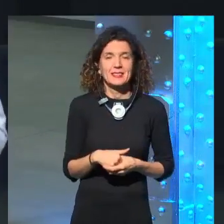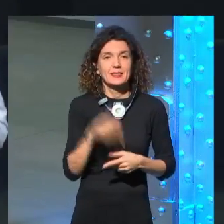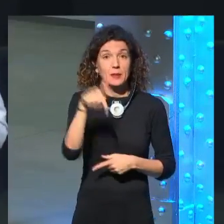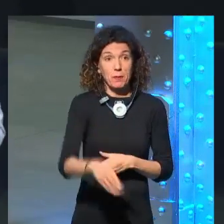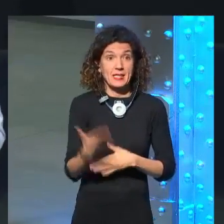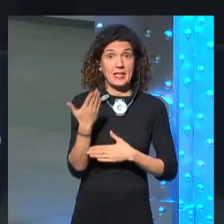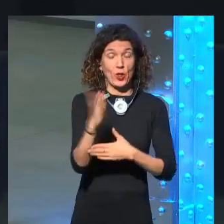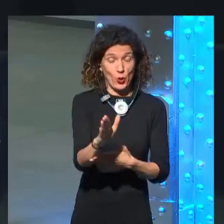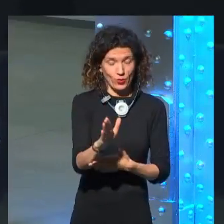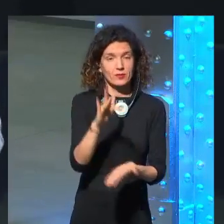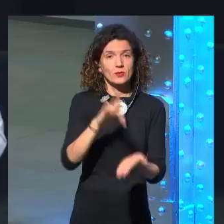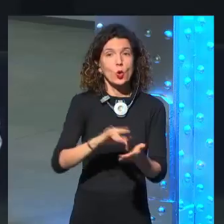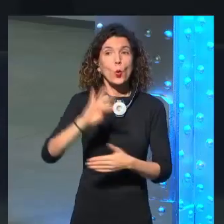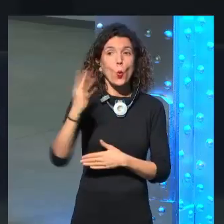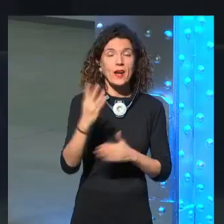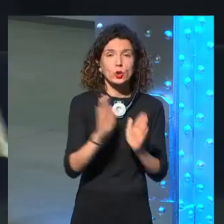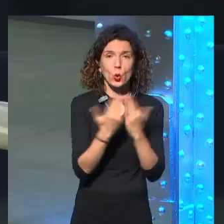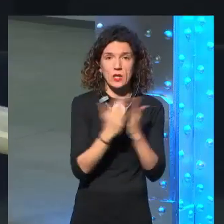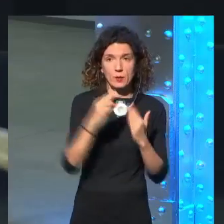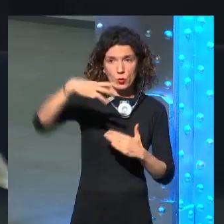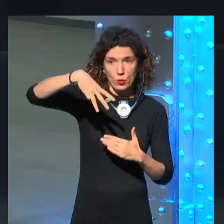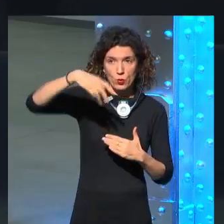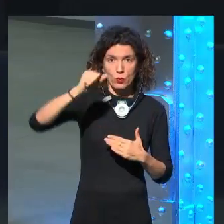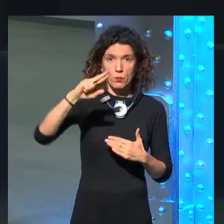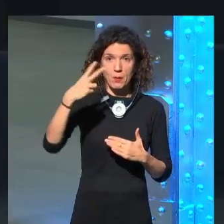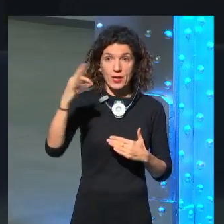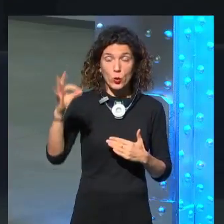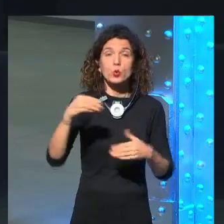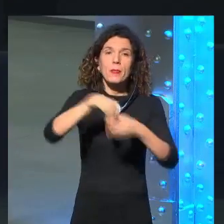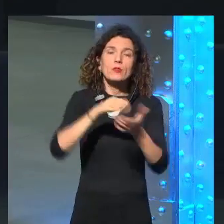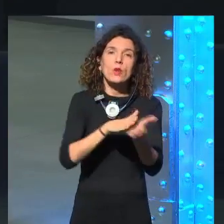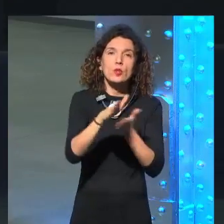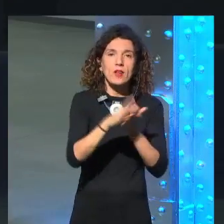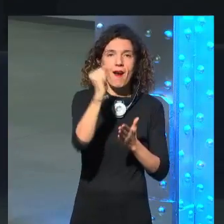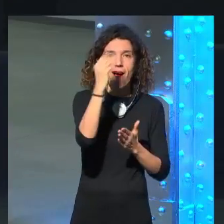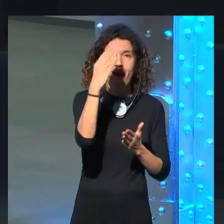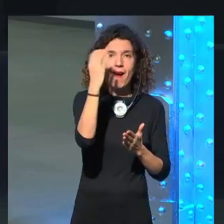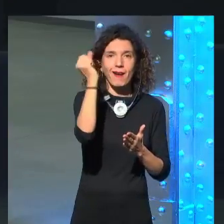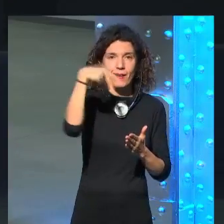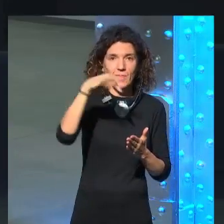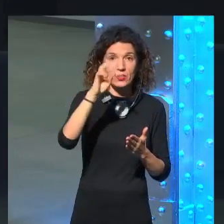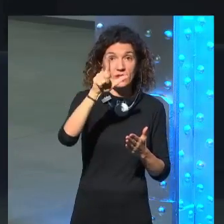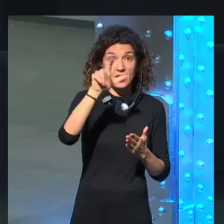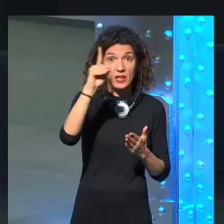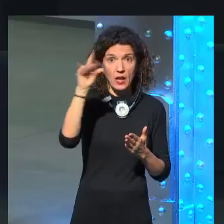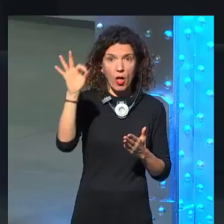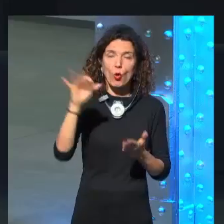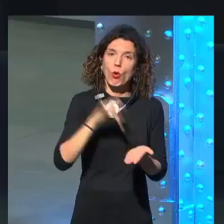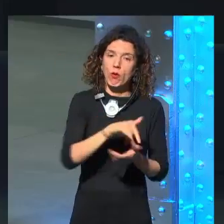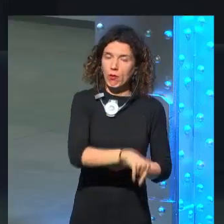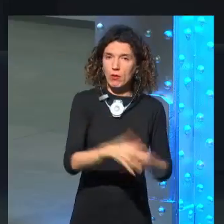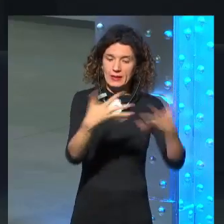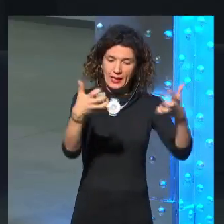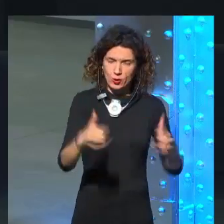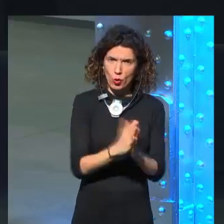accompanying us this afternoon. In this presentation, this is the fourth book that we published